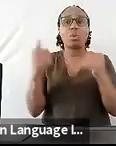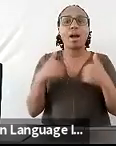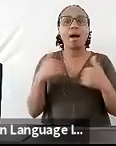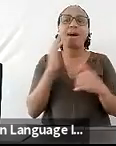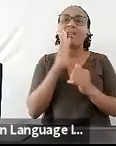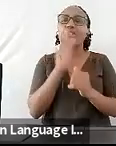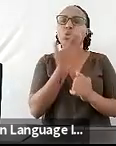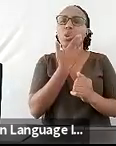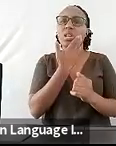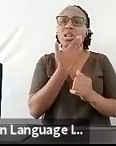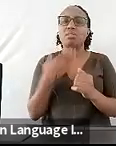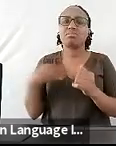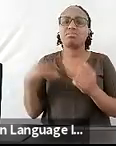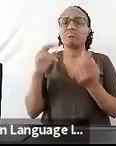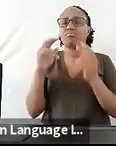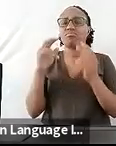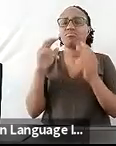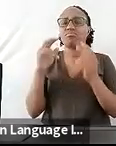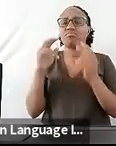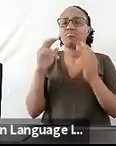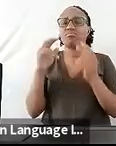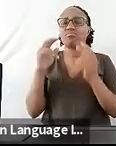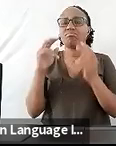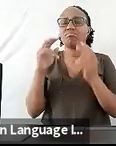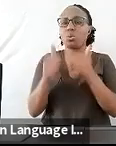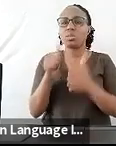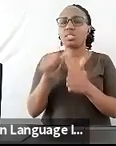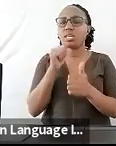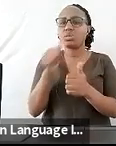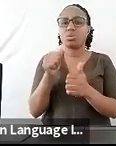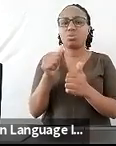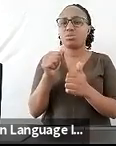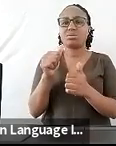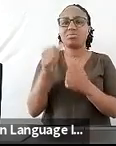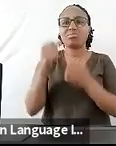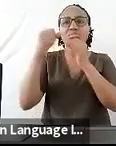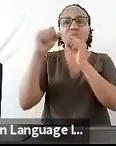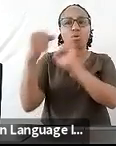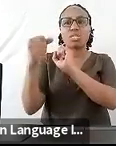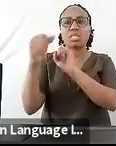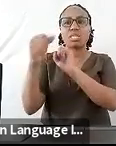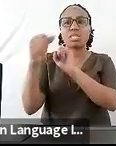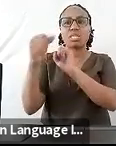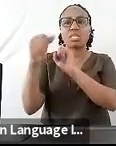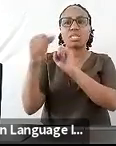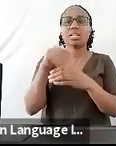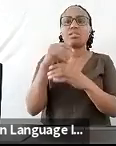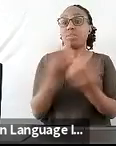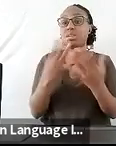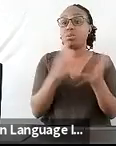that doesn't really get honestly confronted in multiple ways. So for example, if you were thinking about